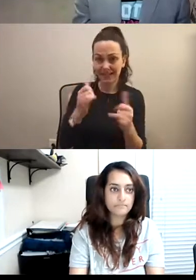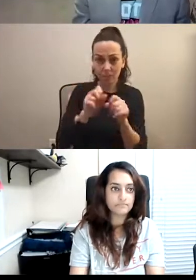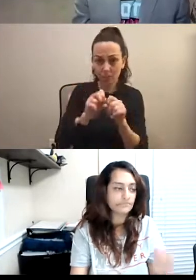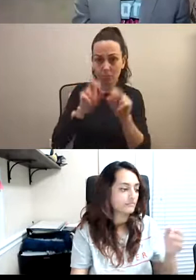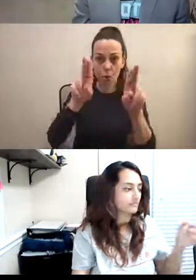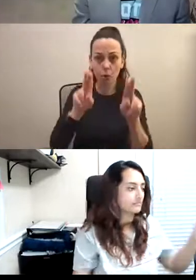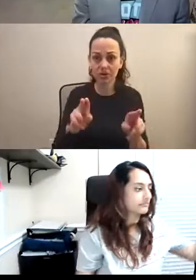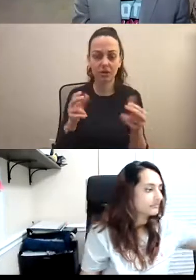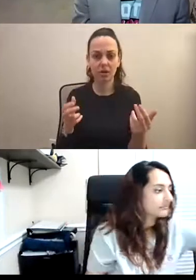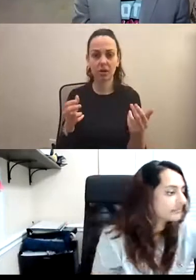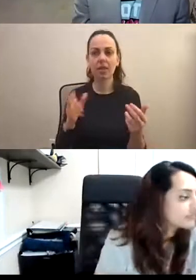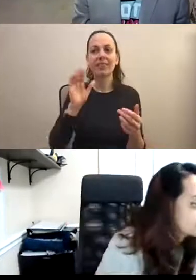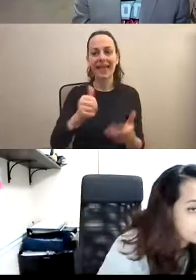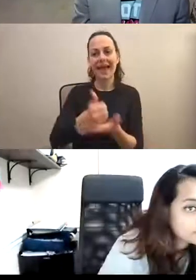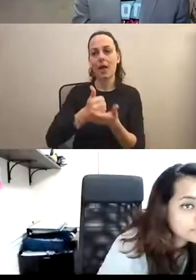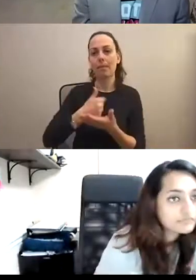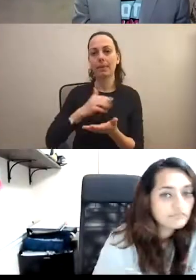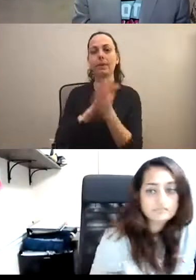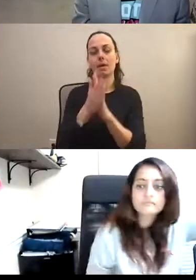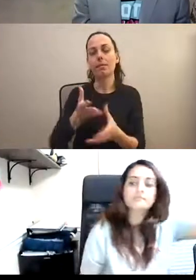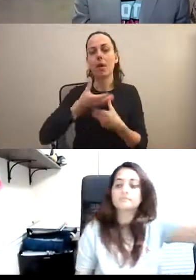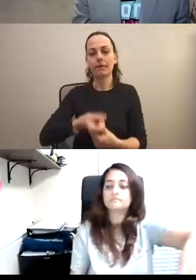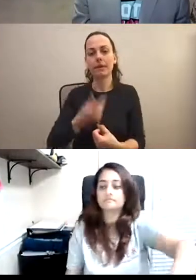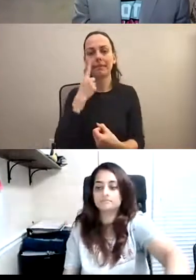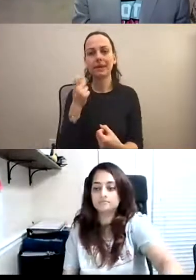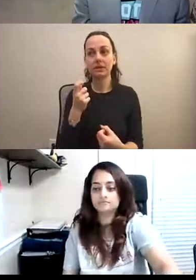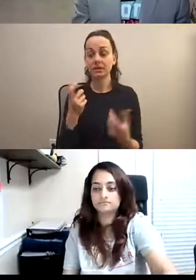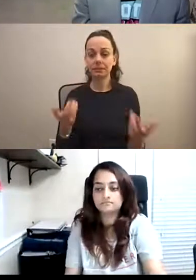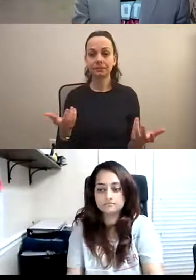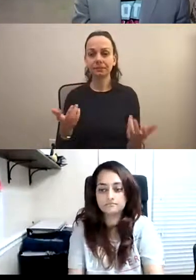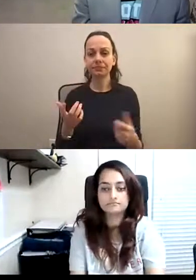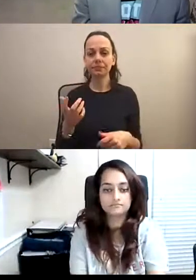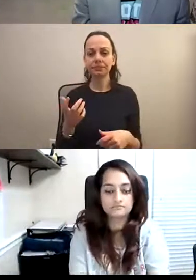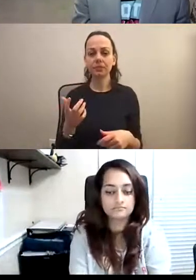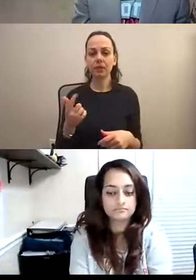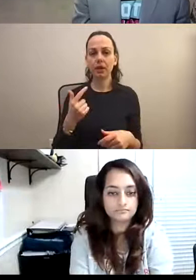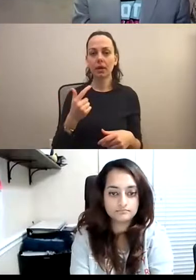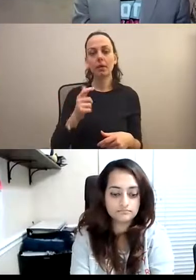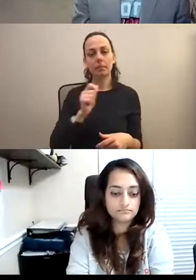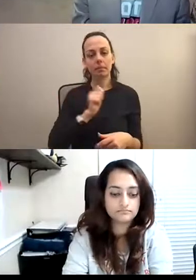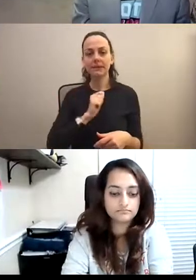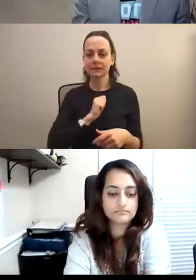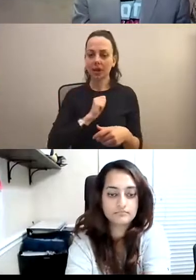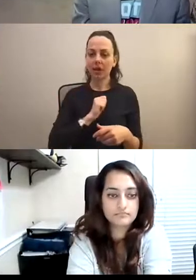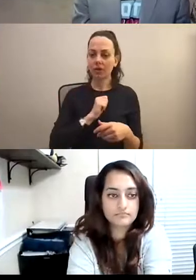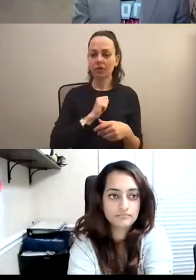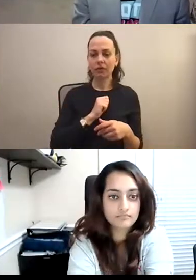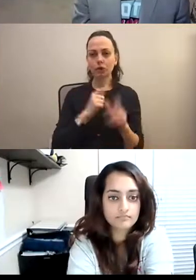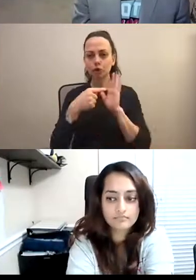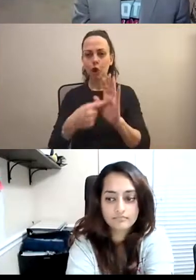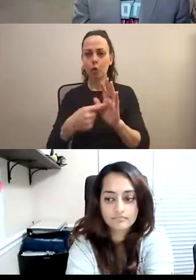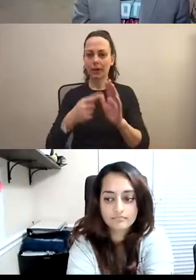be confident, because at that point it was like, I am being my fully faceted person